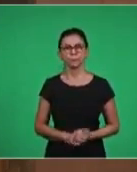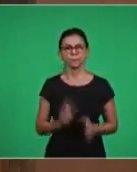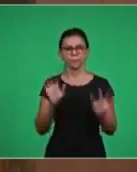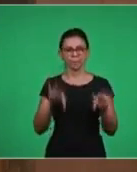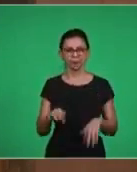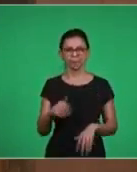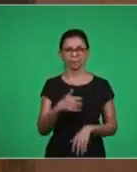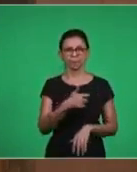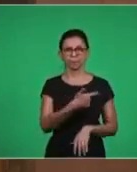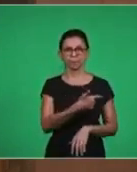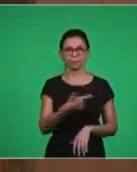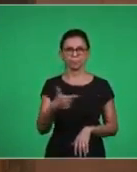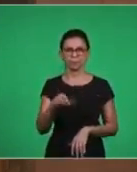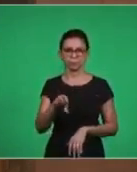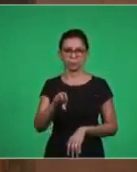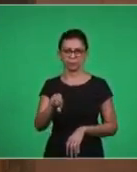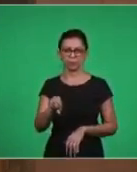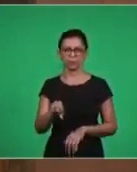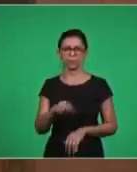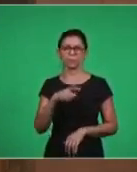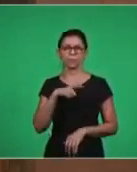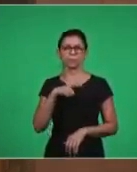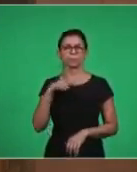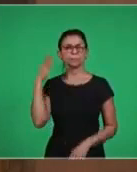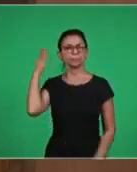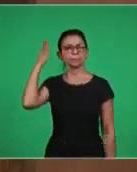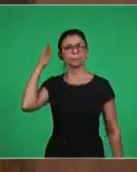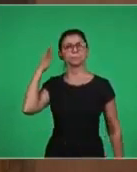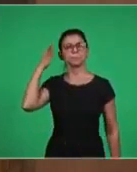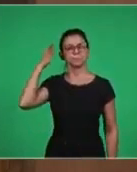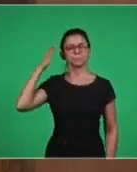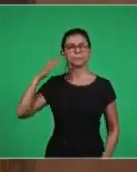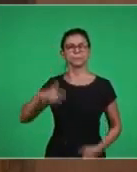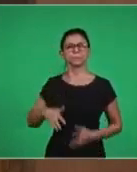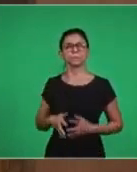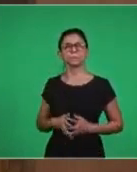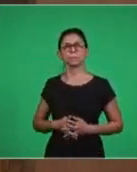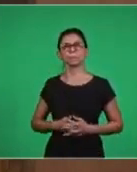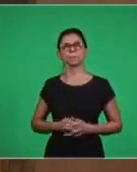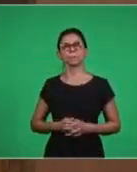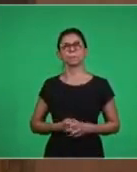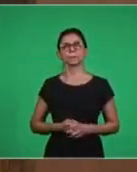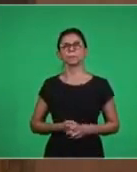at this end of the year, we have a message. This message